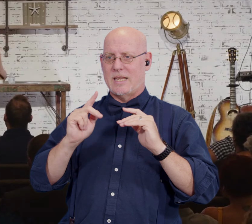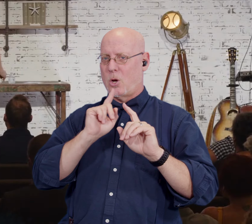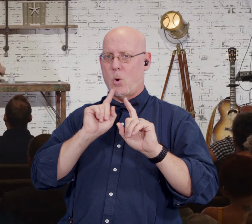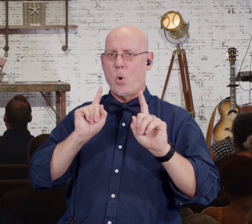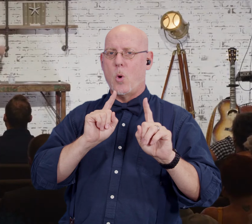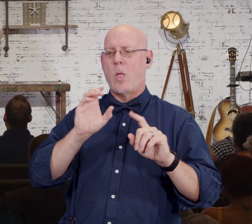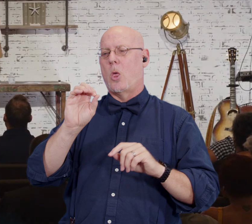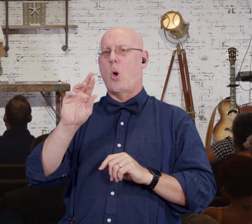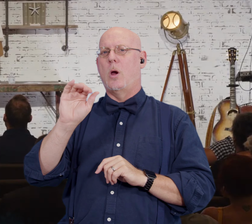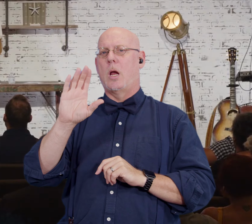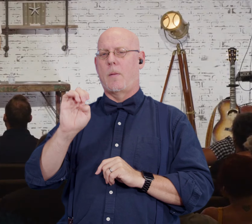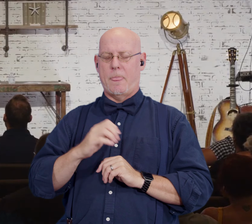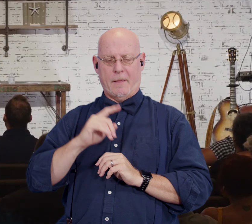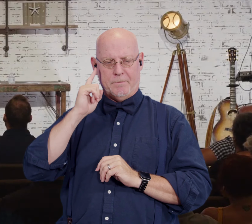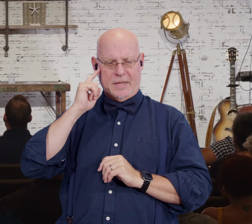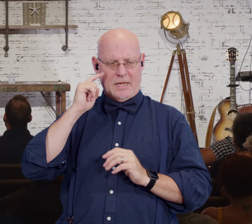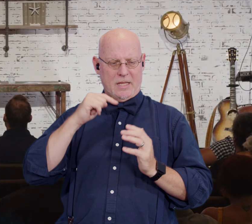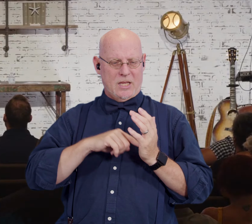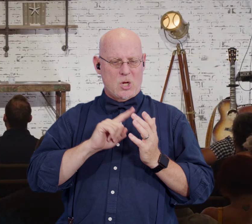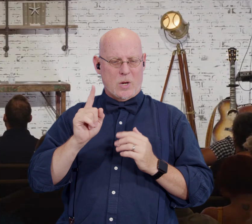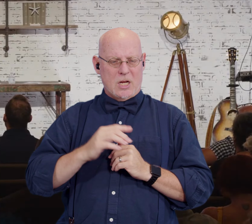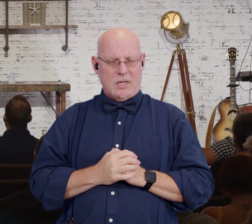oracle. And this is where it gets, I think,